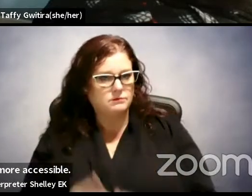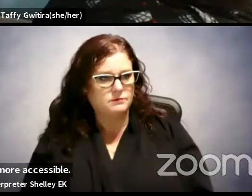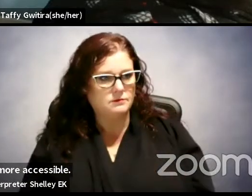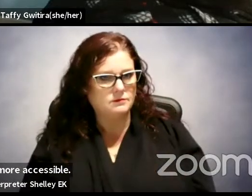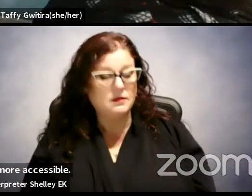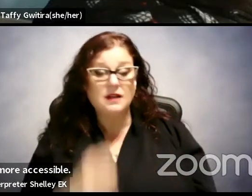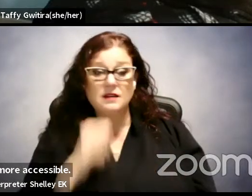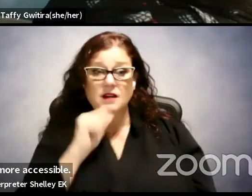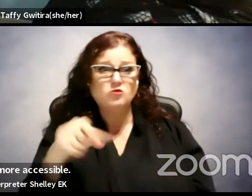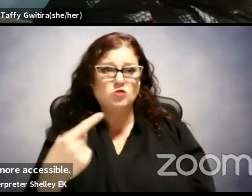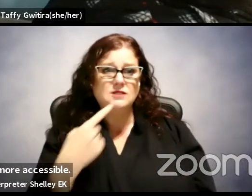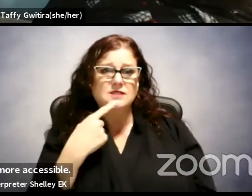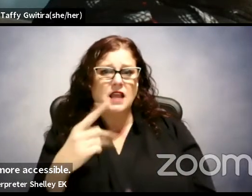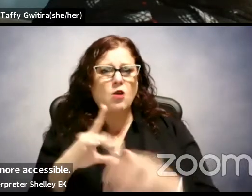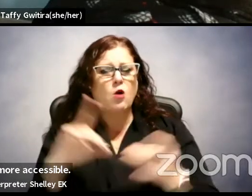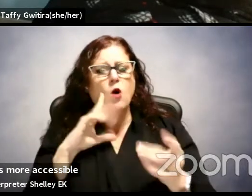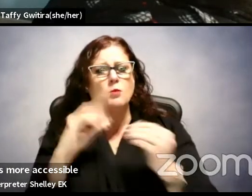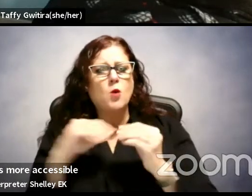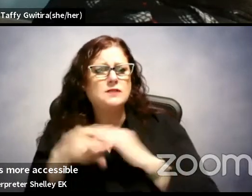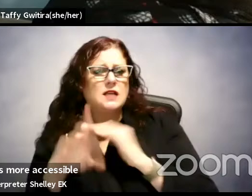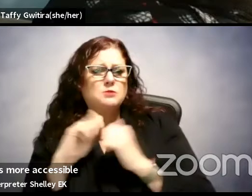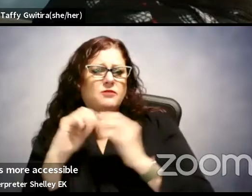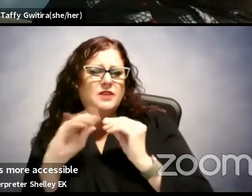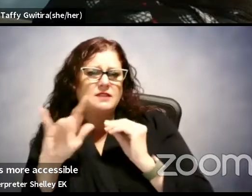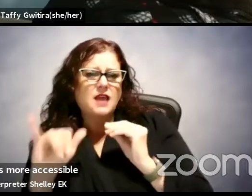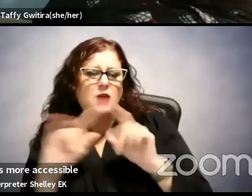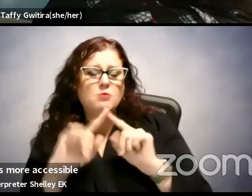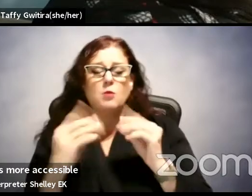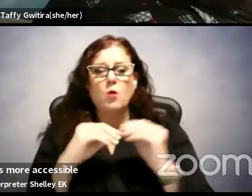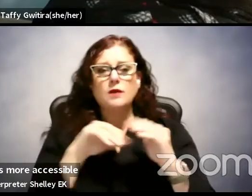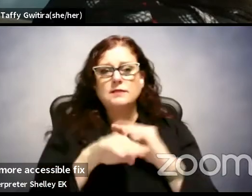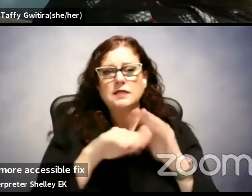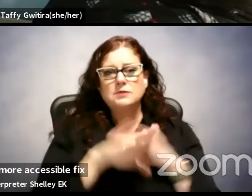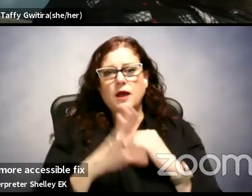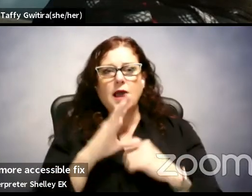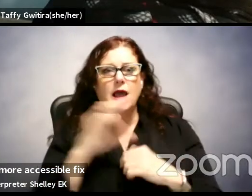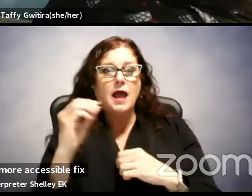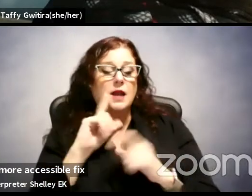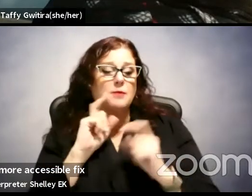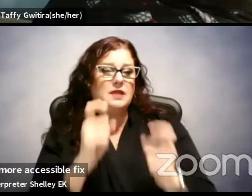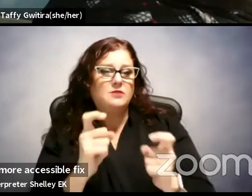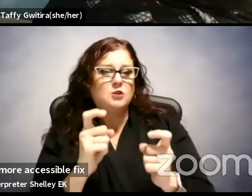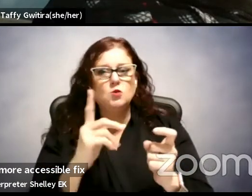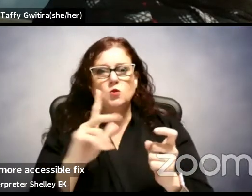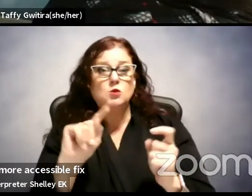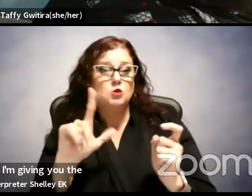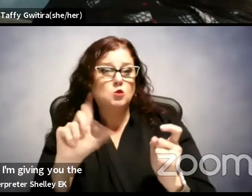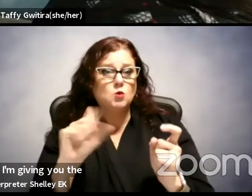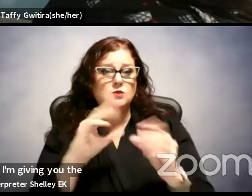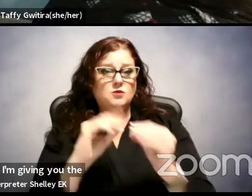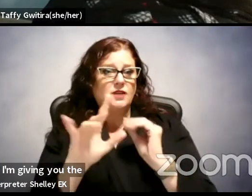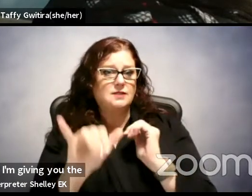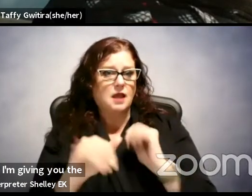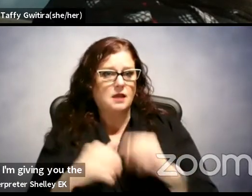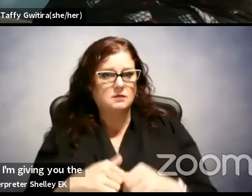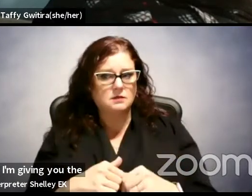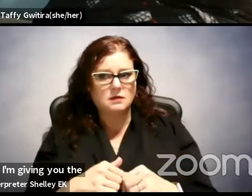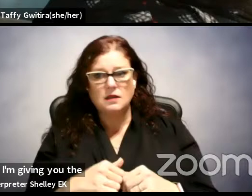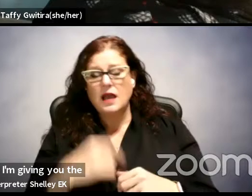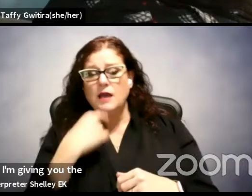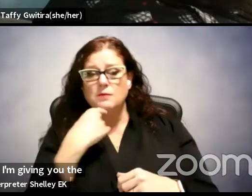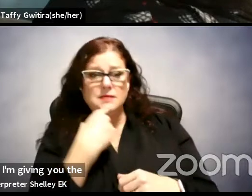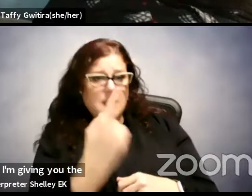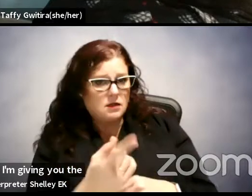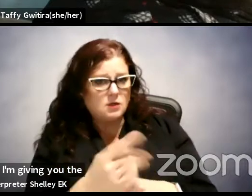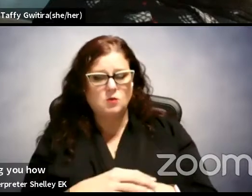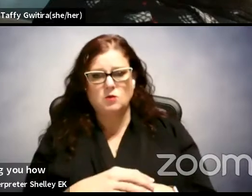not just saying, this is more accessible, fix it, but this is more accessible, and I'm giving you the tools to fix it. I am telling